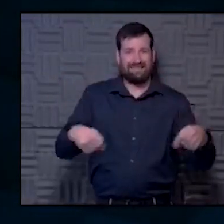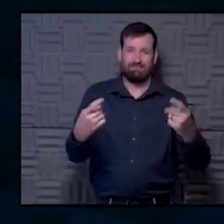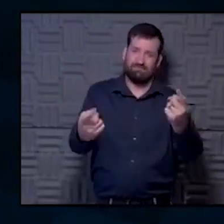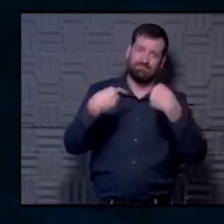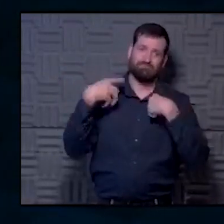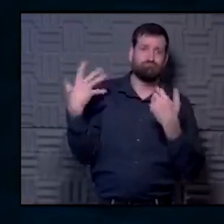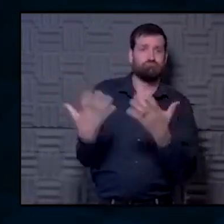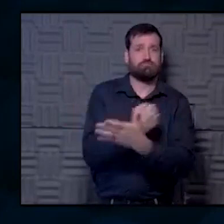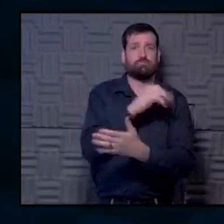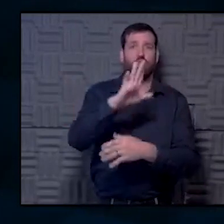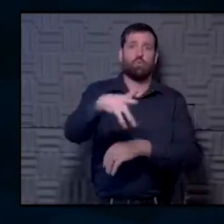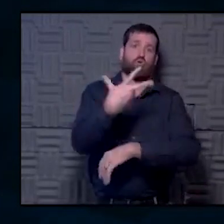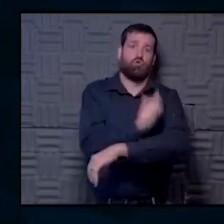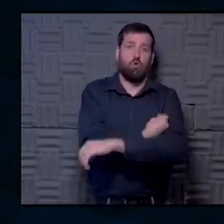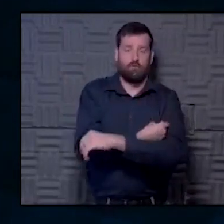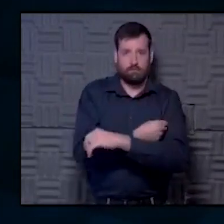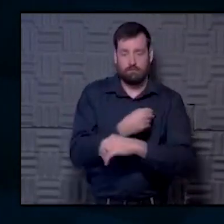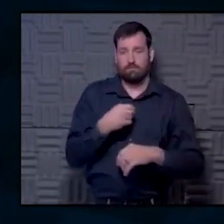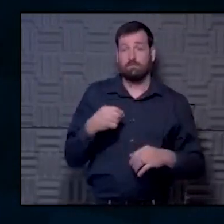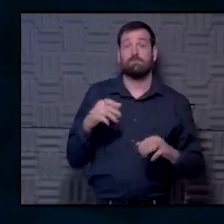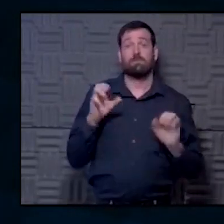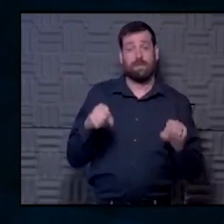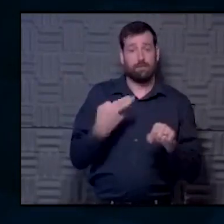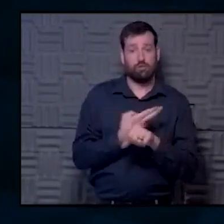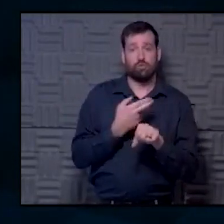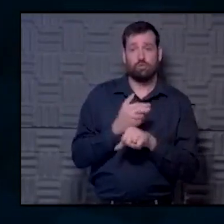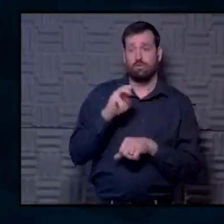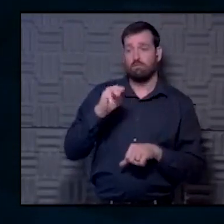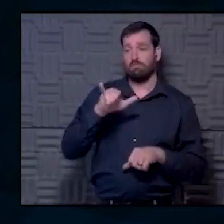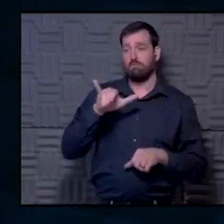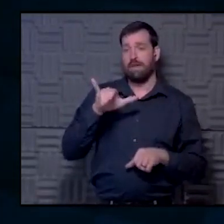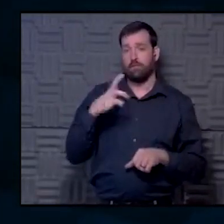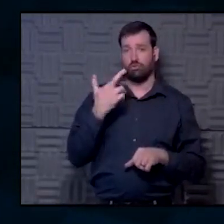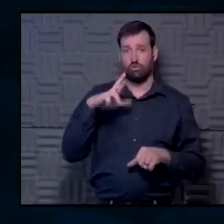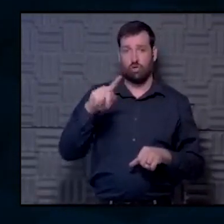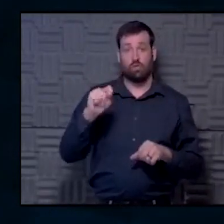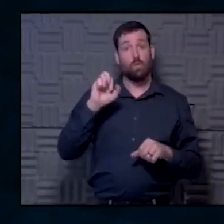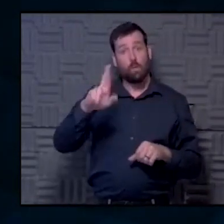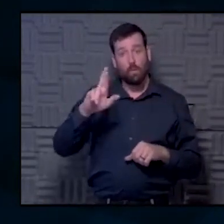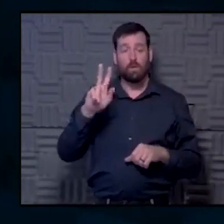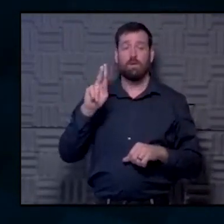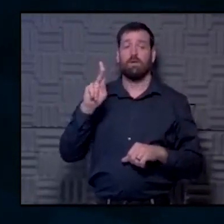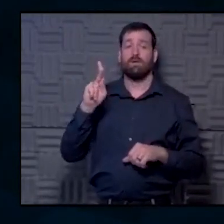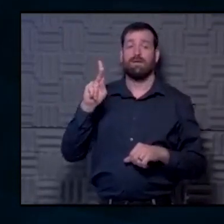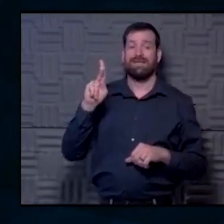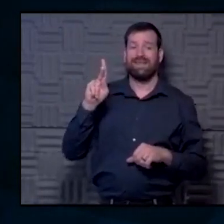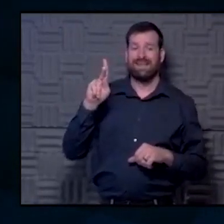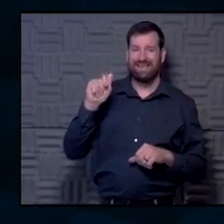your COVID vaccine. You can go using my chart if you're a patient of the health system. Otherwise, go to